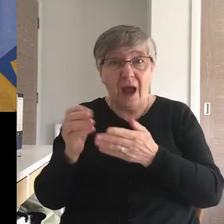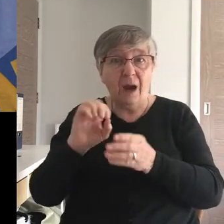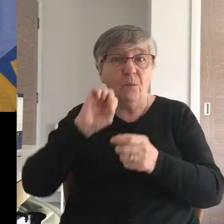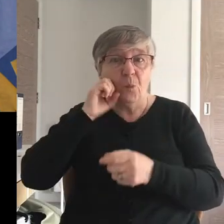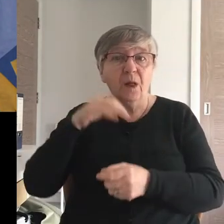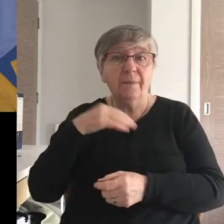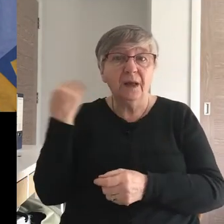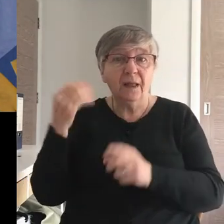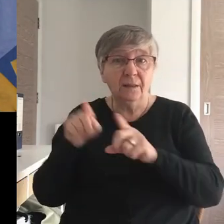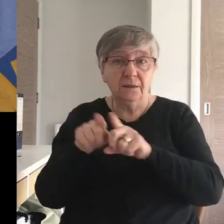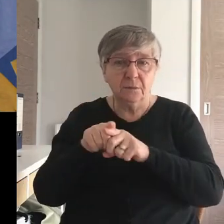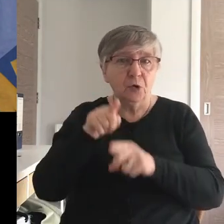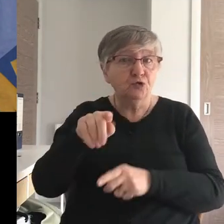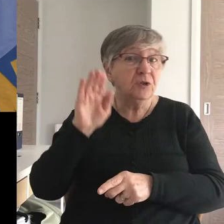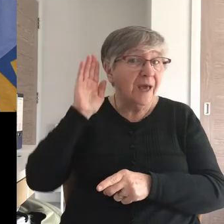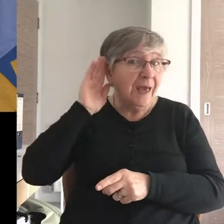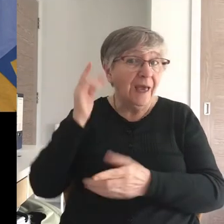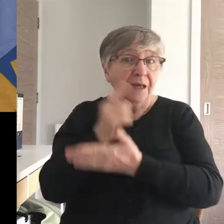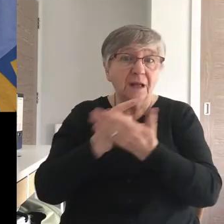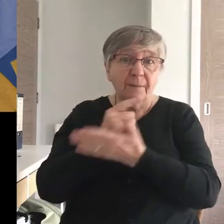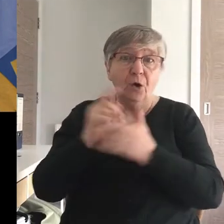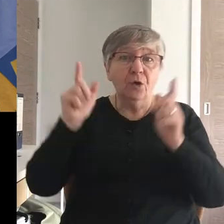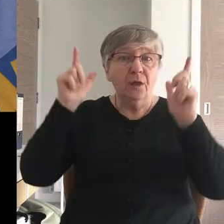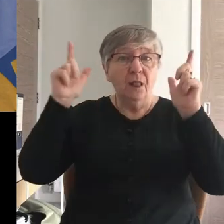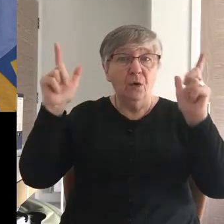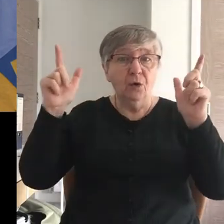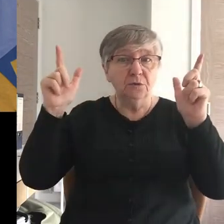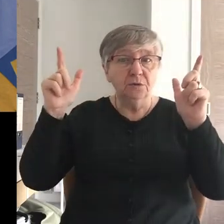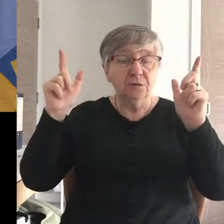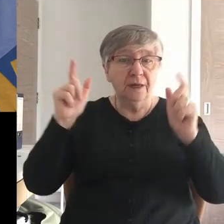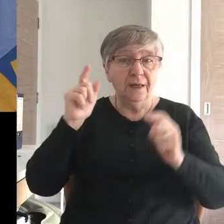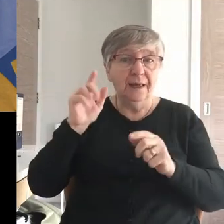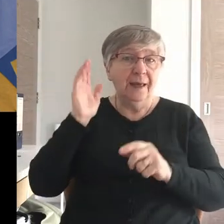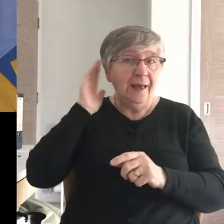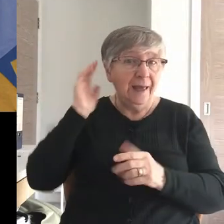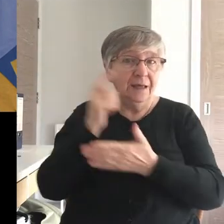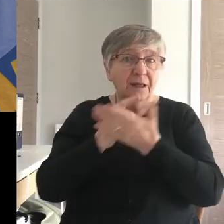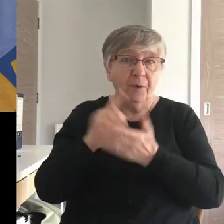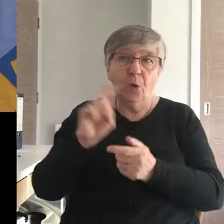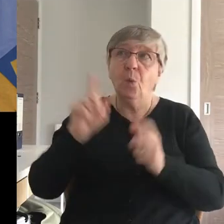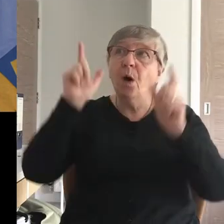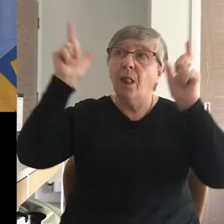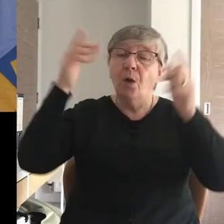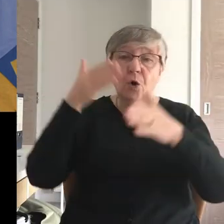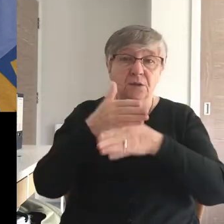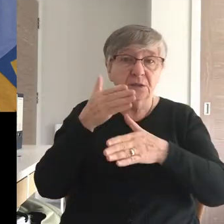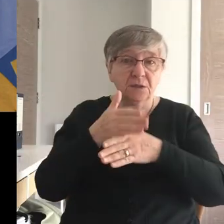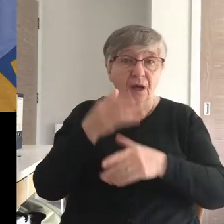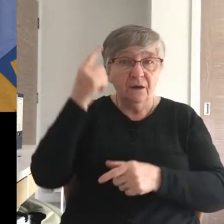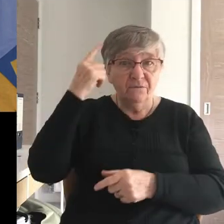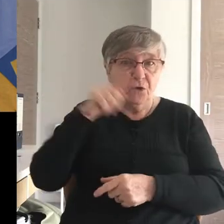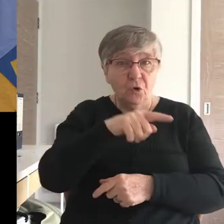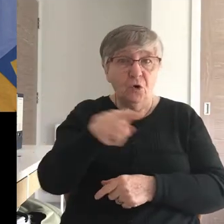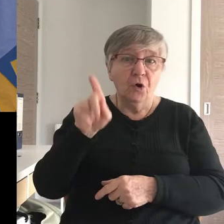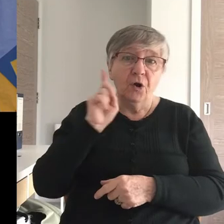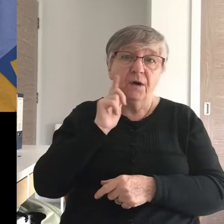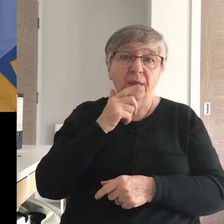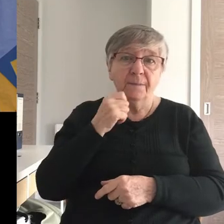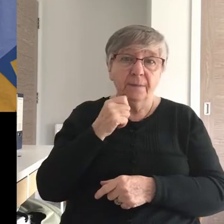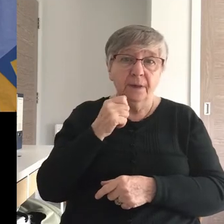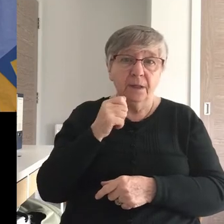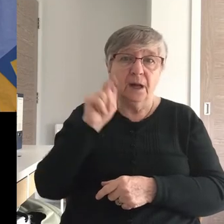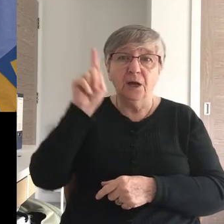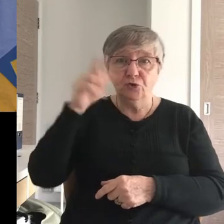She had heard about the Lord. She had heard about what the Lord had done for his people. And it was enough to convince her that